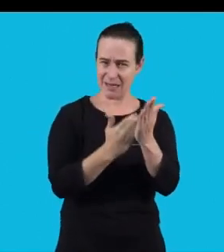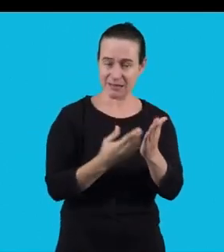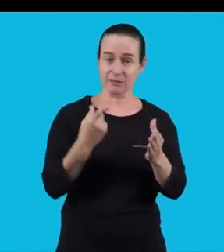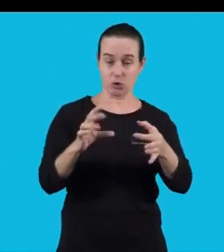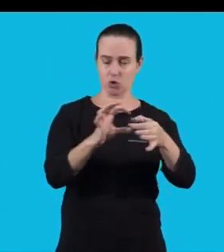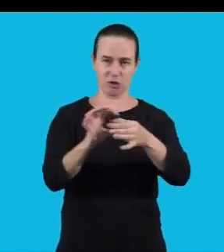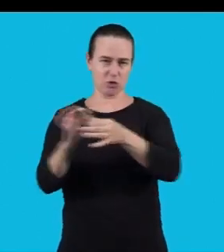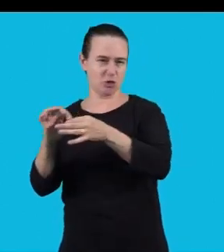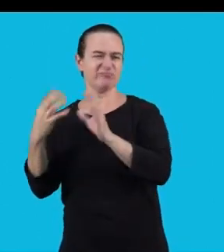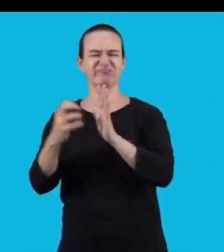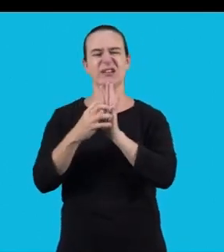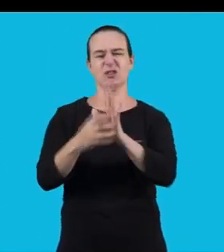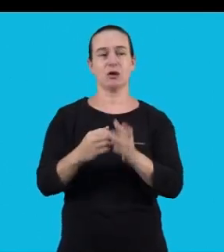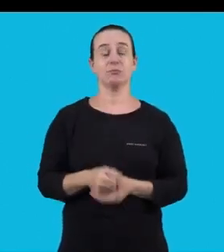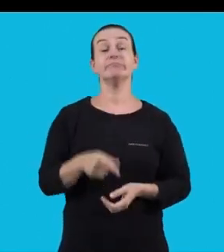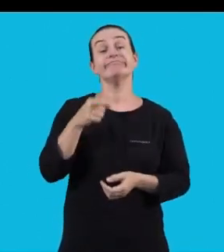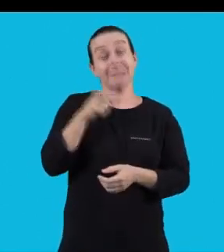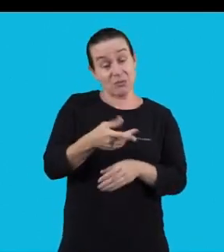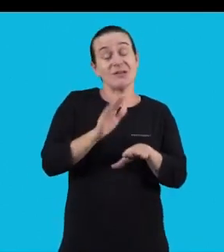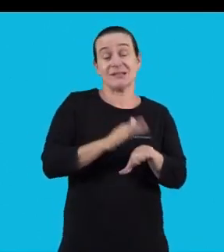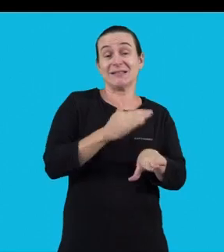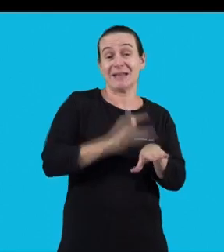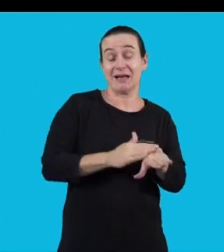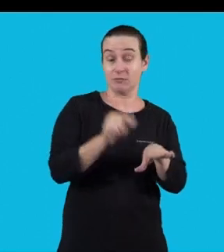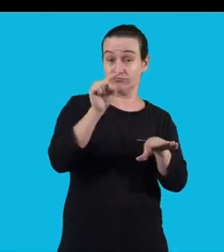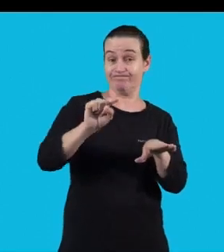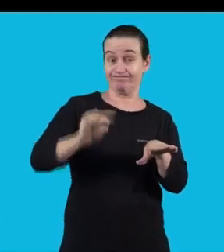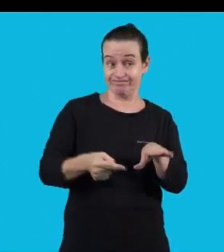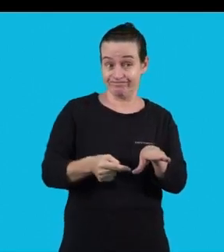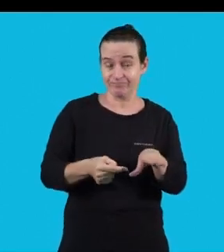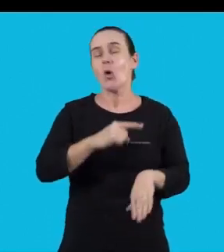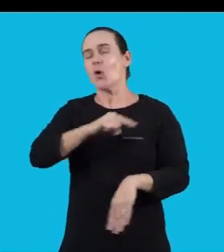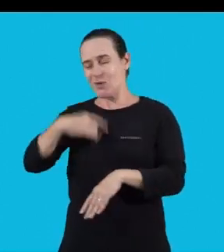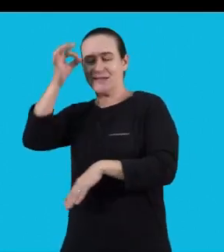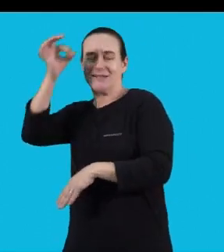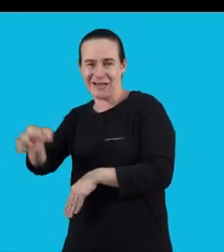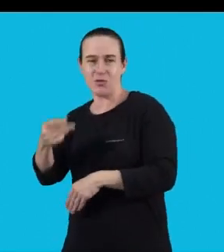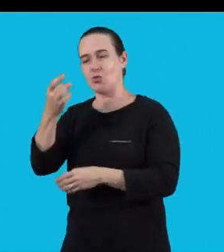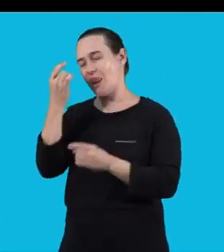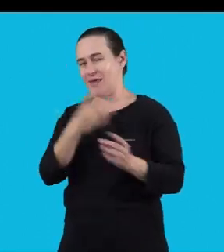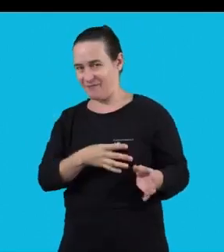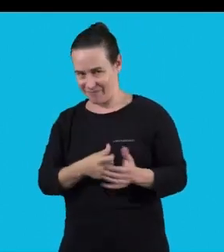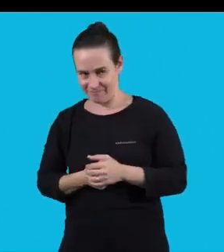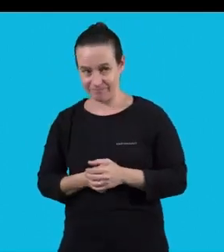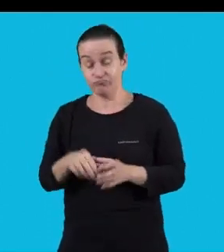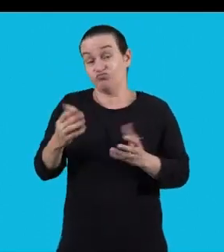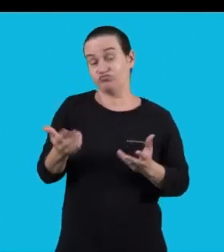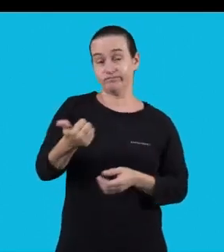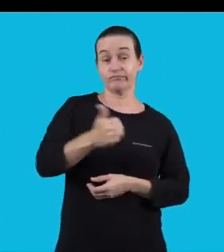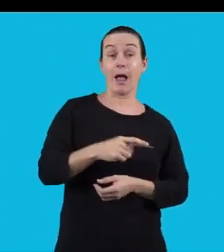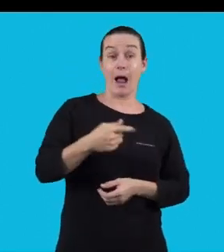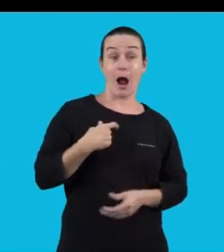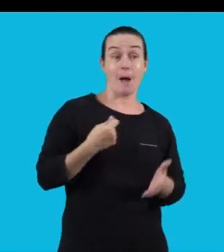joined. For example, it was late, semicolon, we decided to leave. Or I